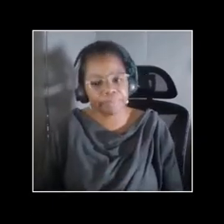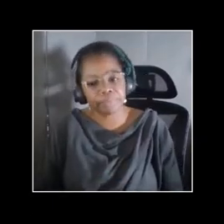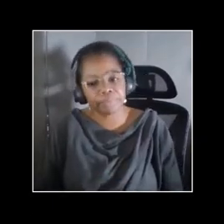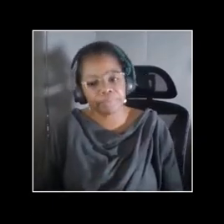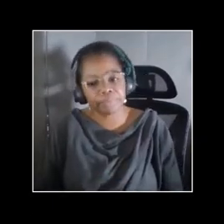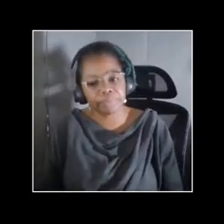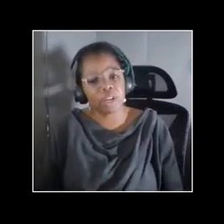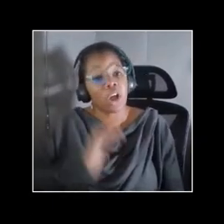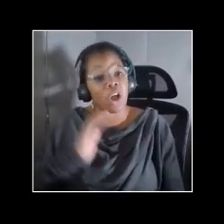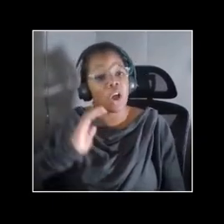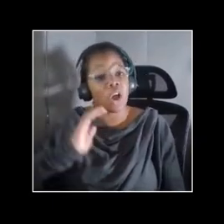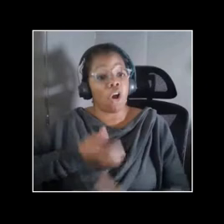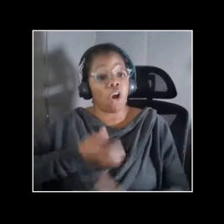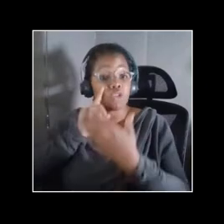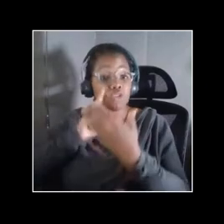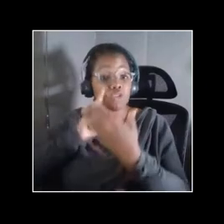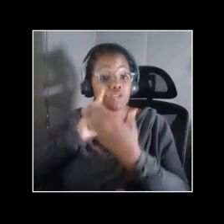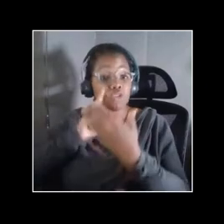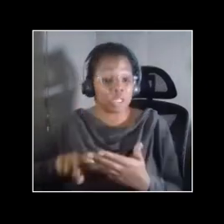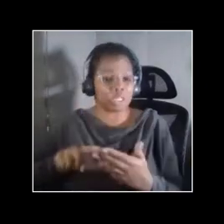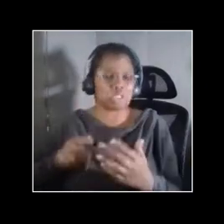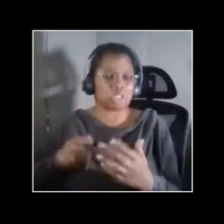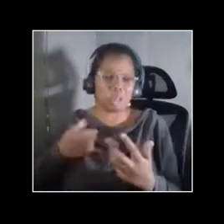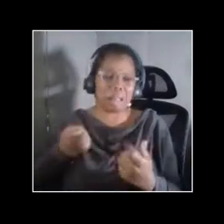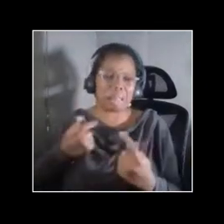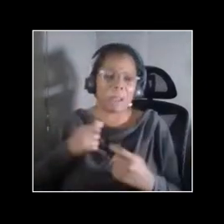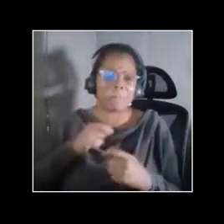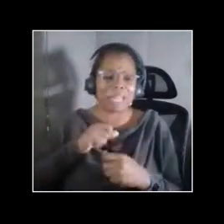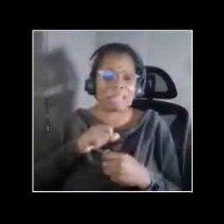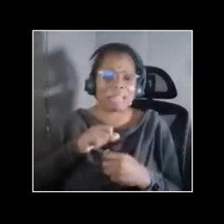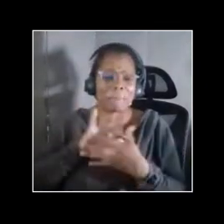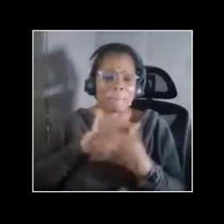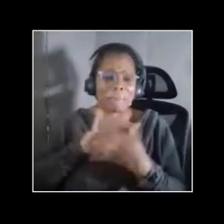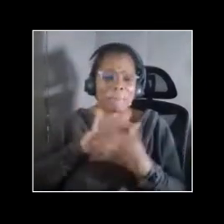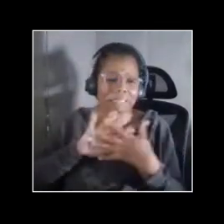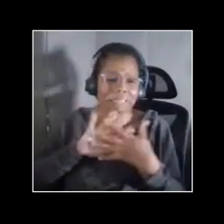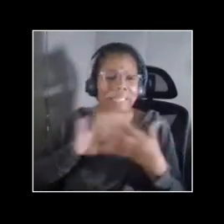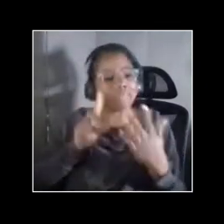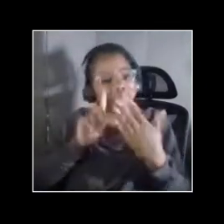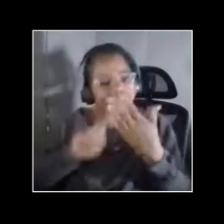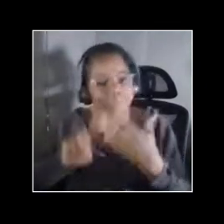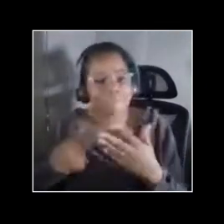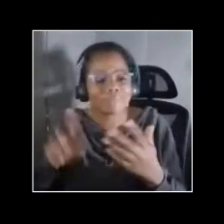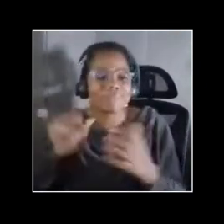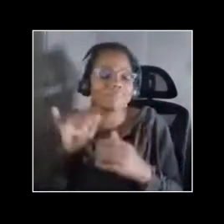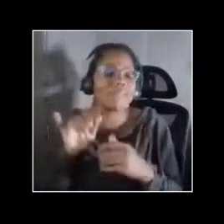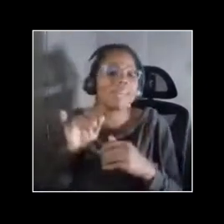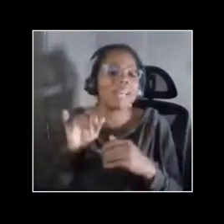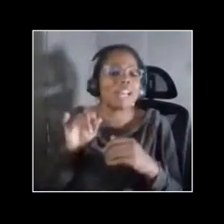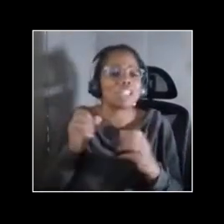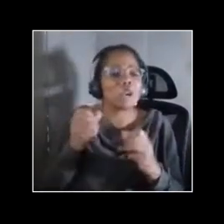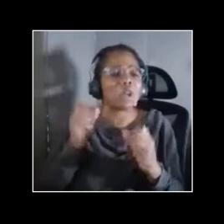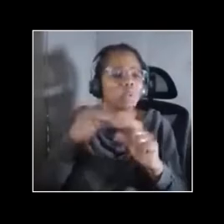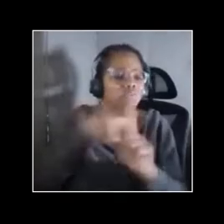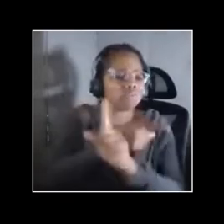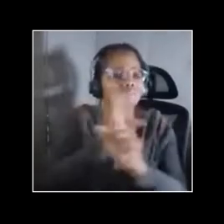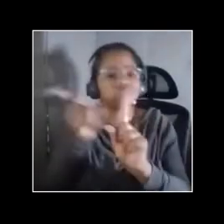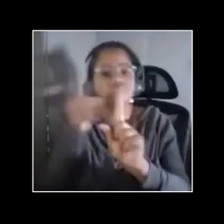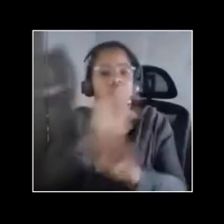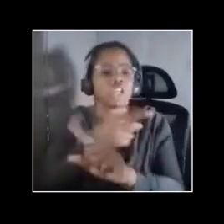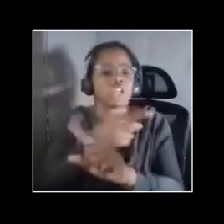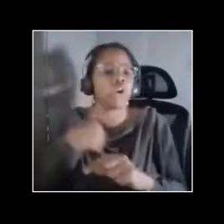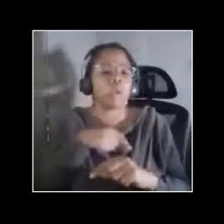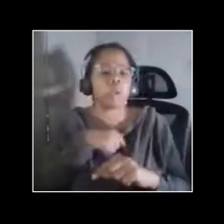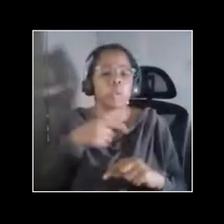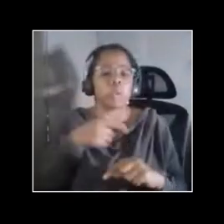And our research was, it was messy, it was exploratory, like a lot of research goes in many different ways. And so we kind of would go